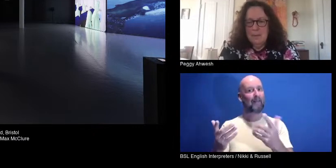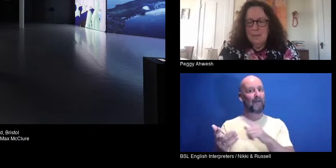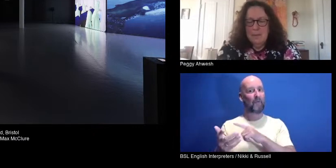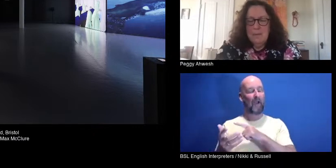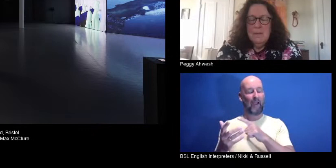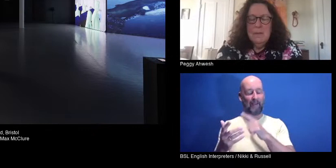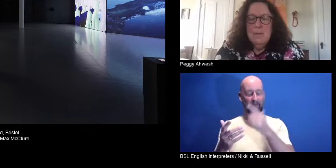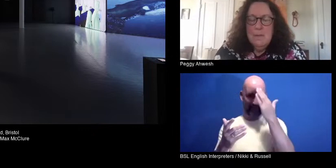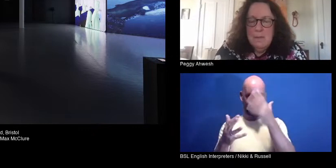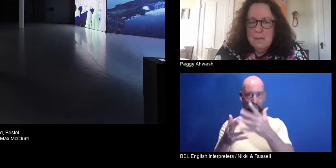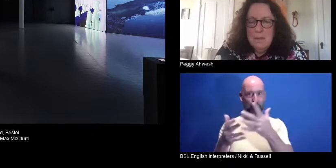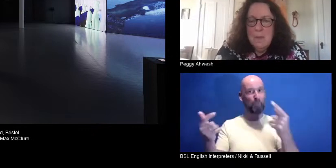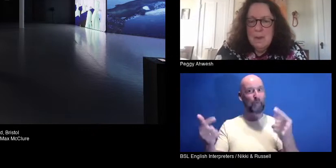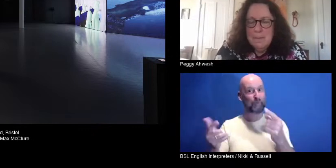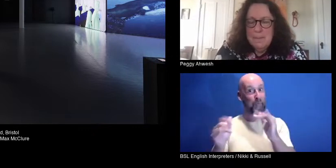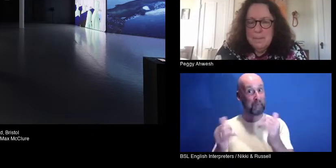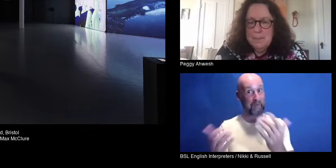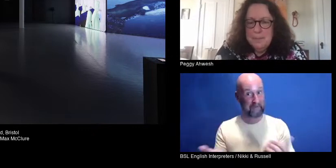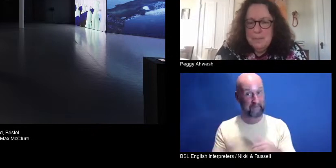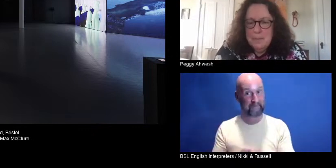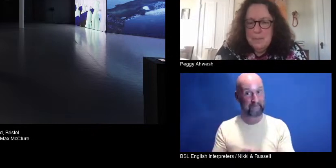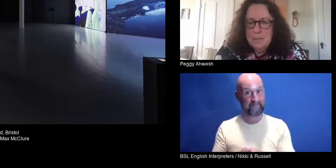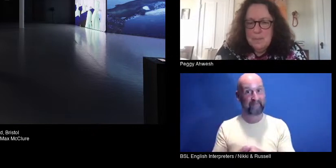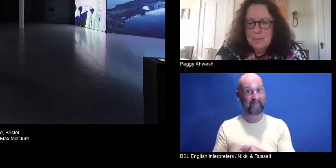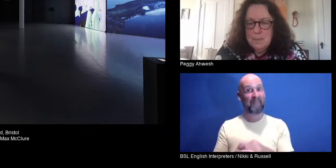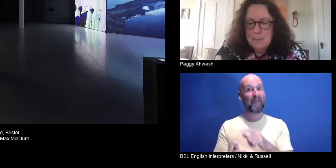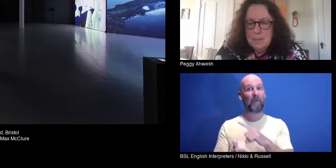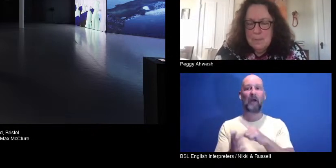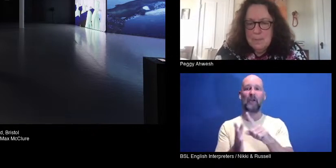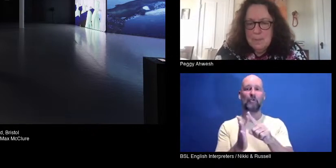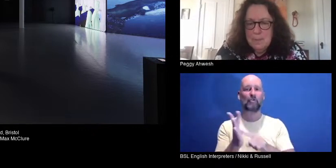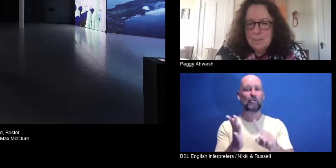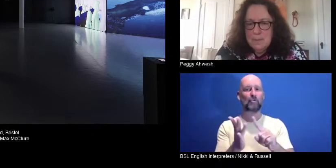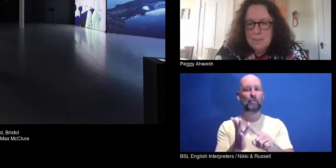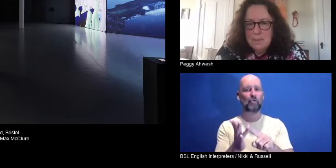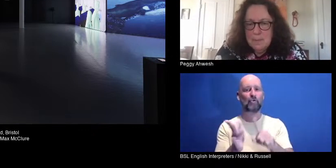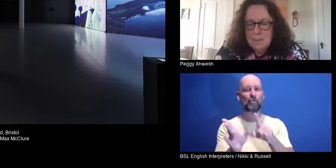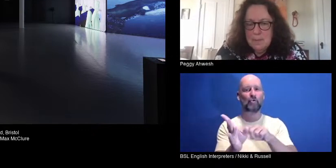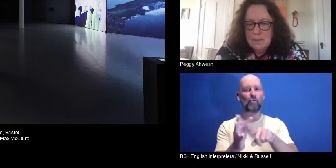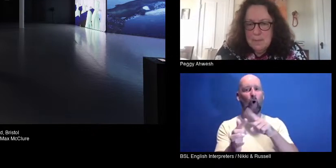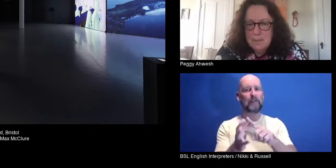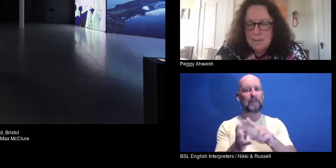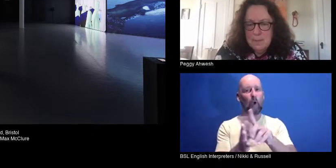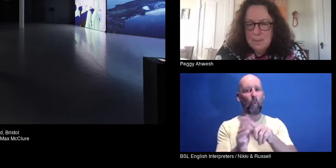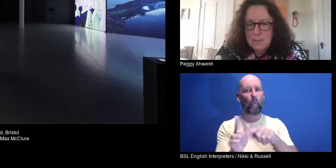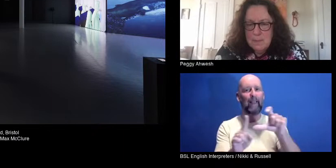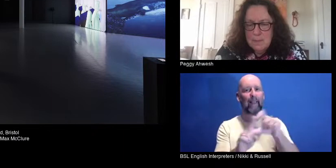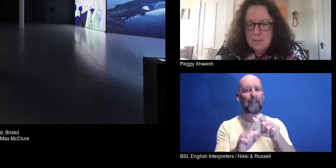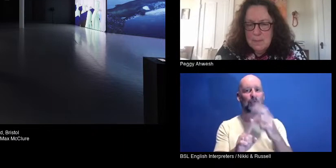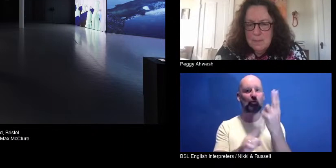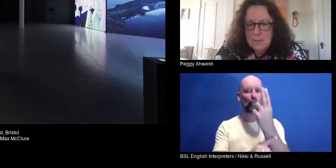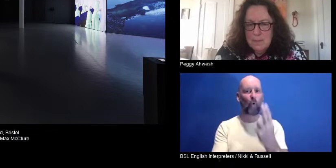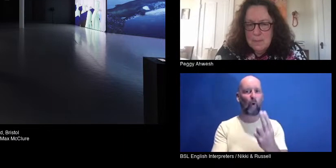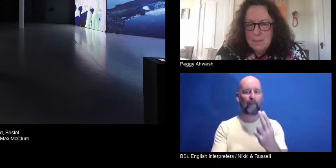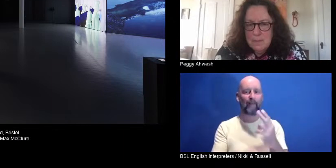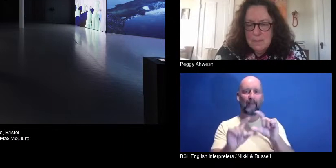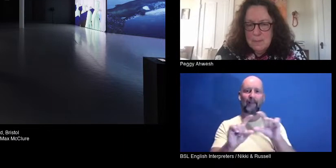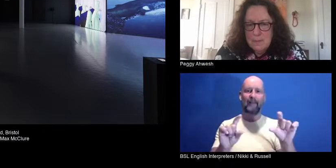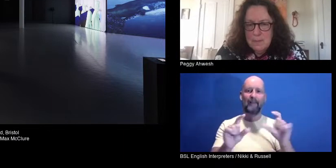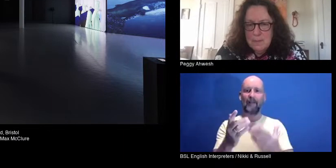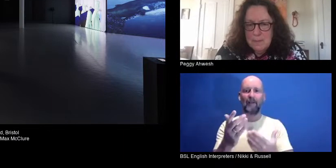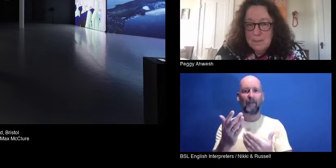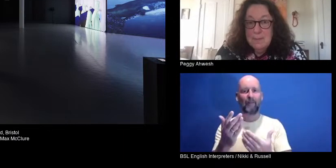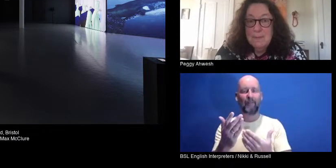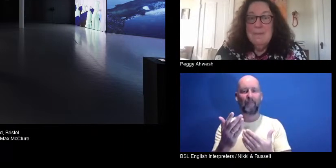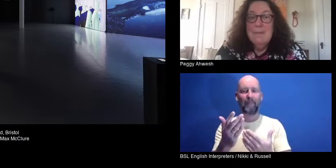way. Like there's a drawing by Joyce Whelan that I really love that has the caption, the new old